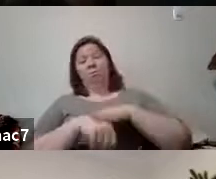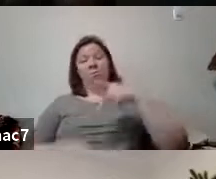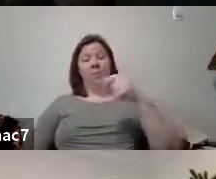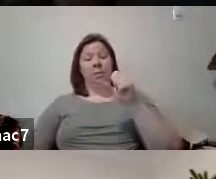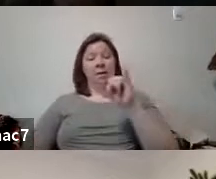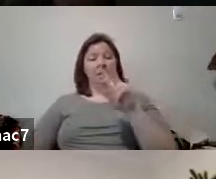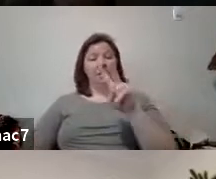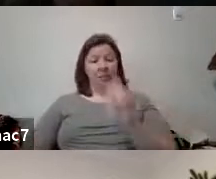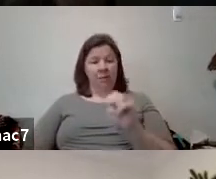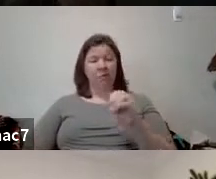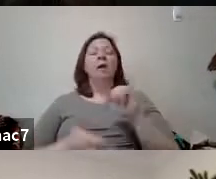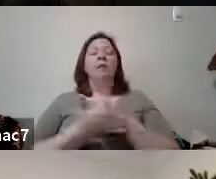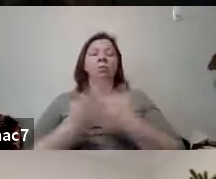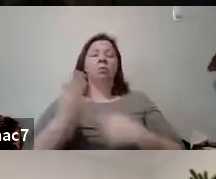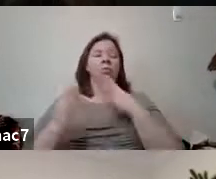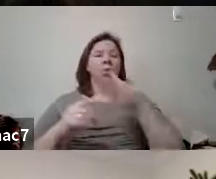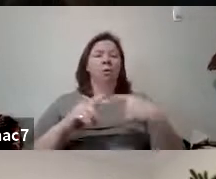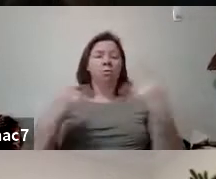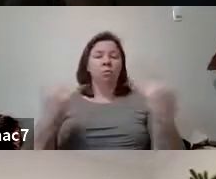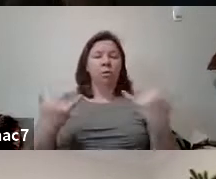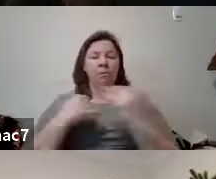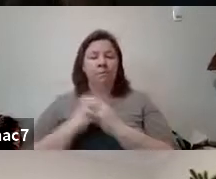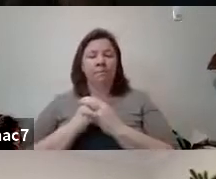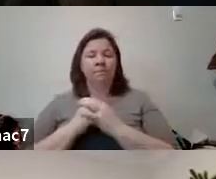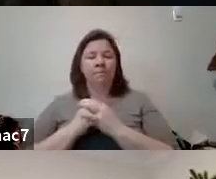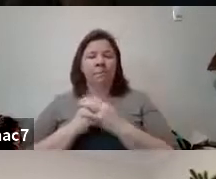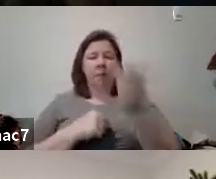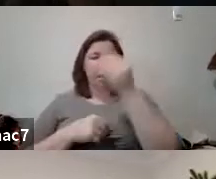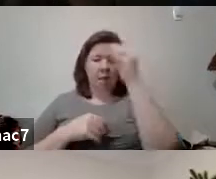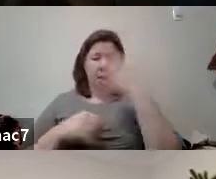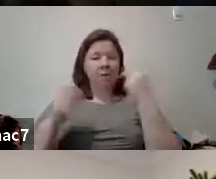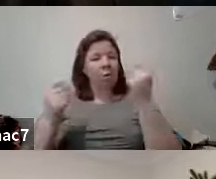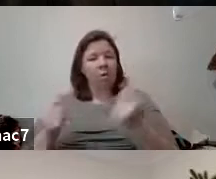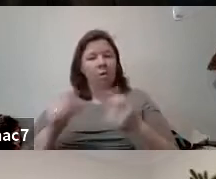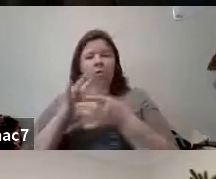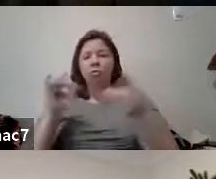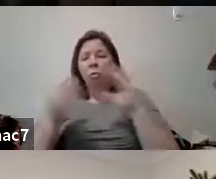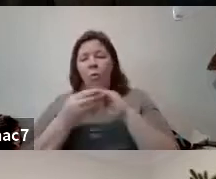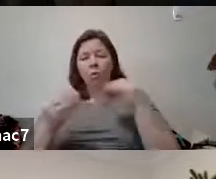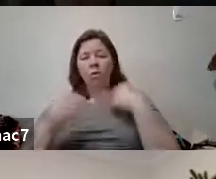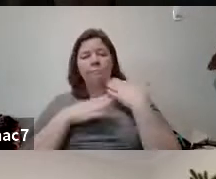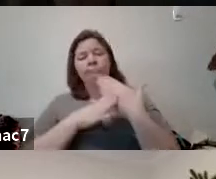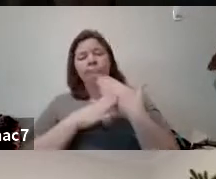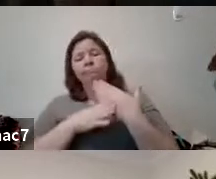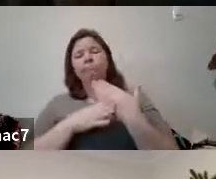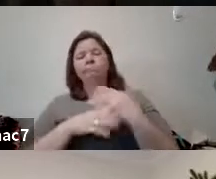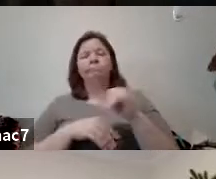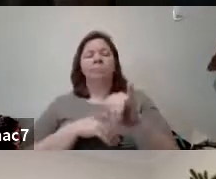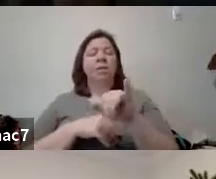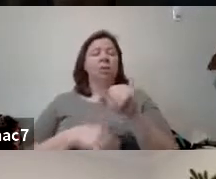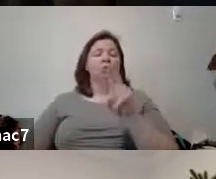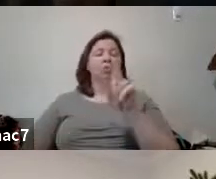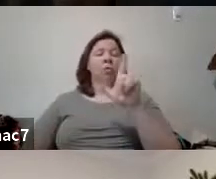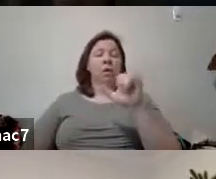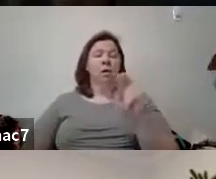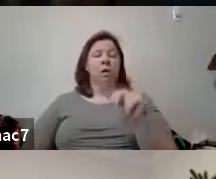talk about today. And I give you guys a quick story. I was talking to Julian Marlowe on the Julian Marlowe show. They did an interview